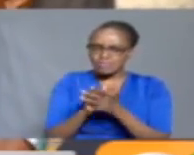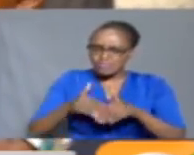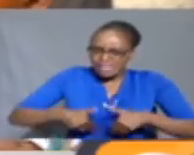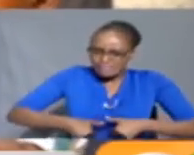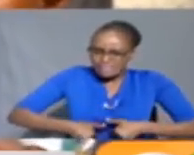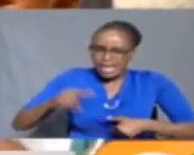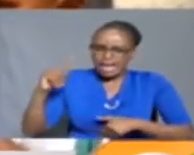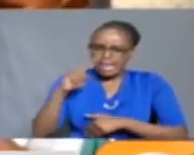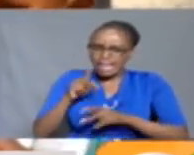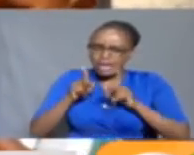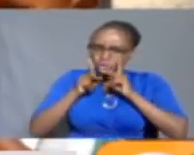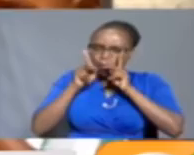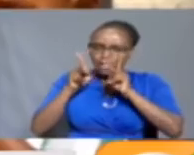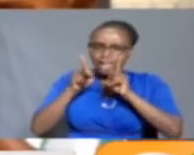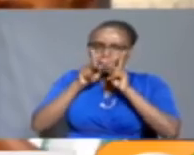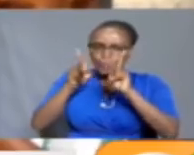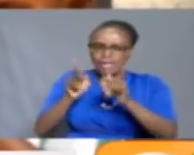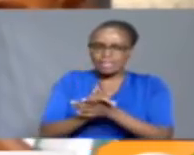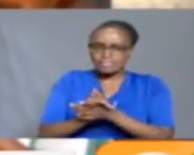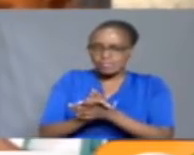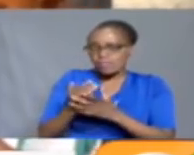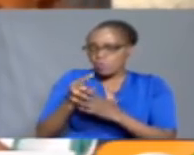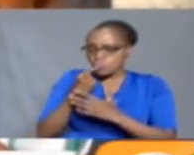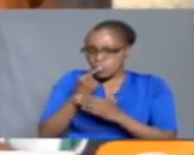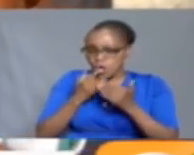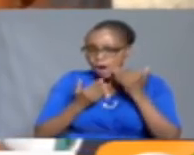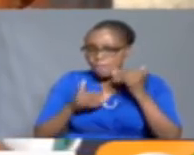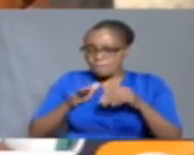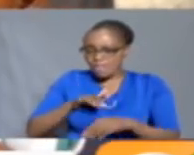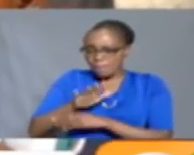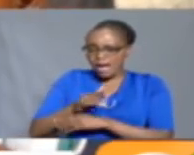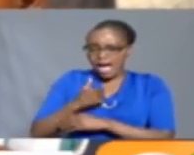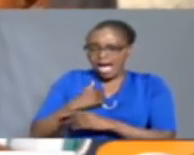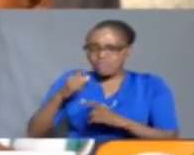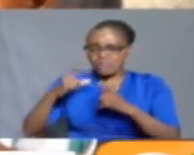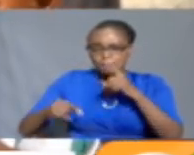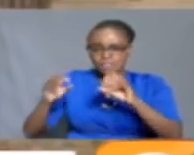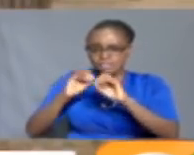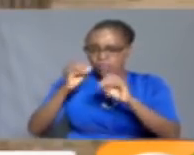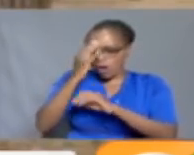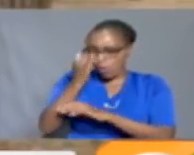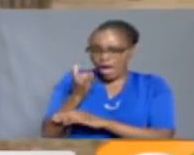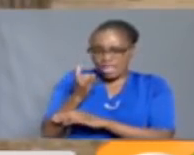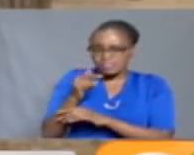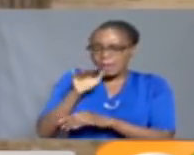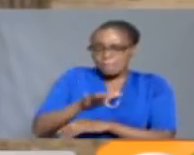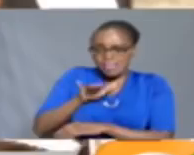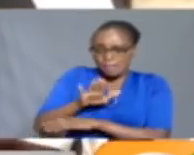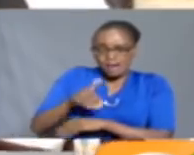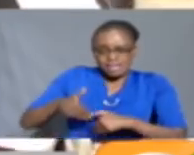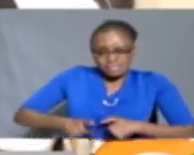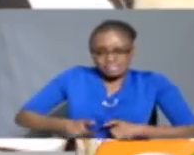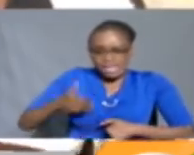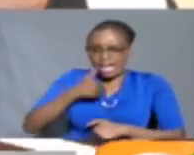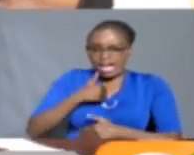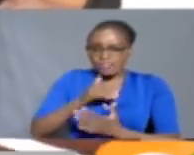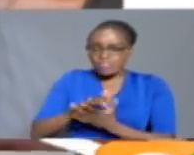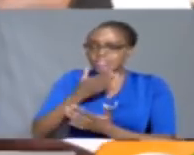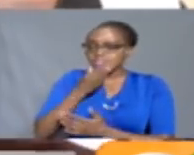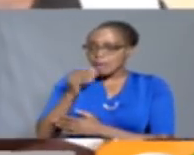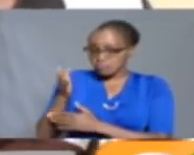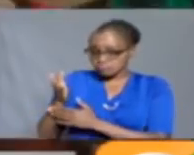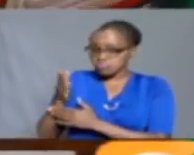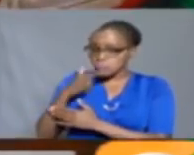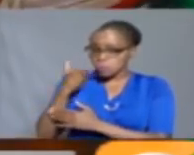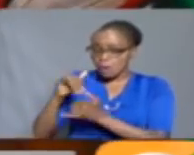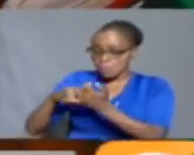na analia na anamnyonya mamake na mamake hana maziwa kutoa kwa sababu mamake mwenyewe ana njaa. This man here